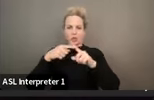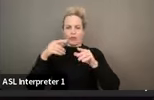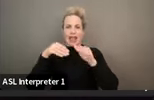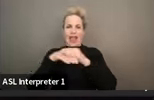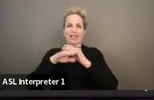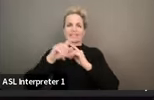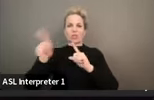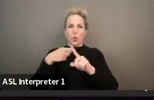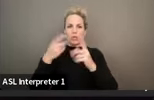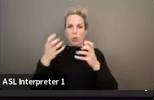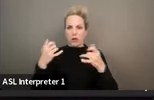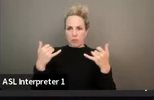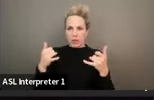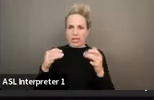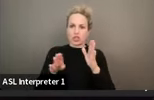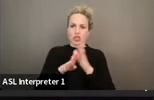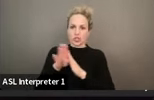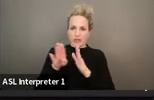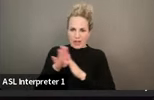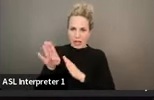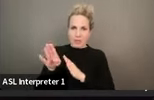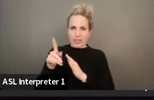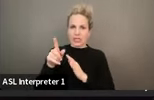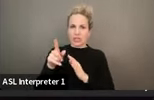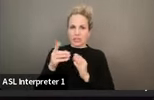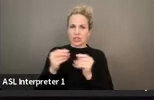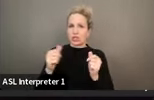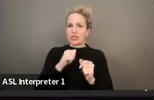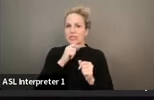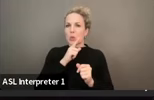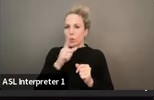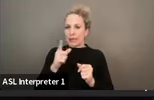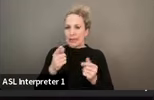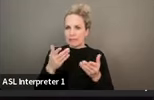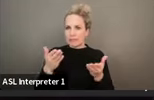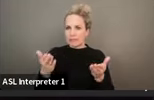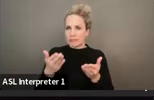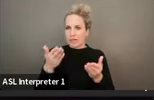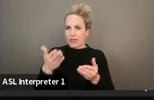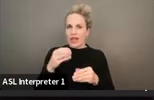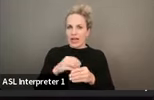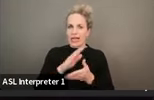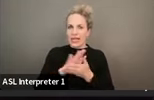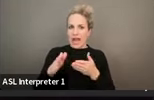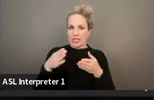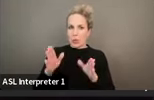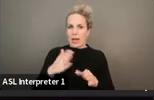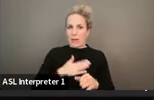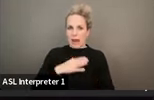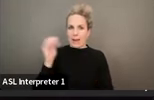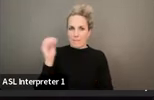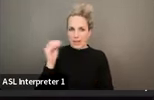when they want to play, right? So we're developing mounting solutions. These don't really exist in a nice way, in my opinion,